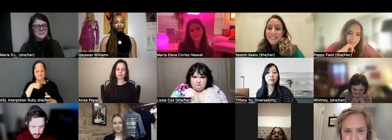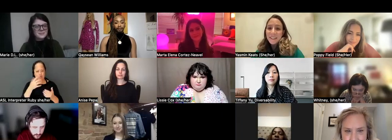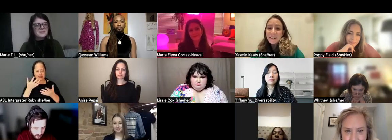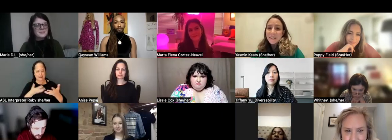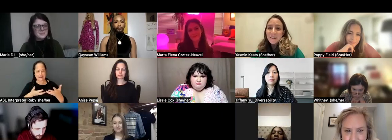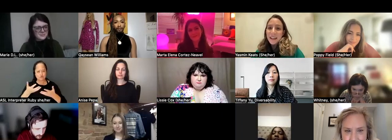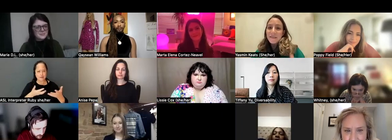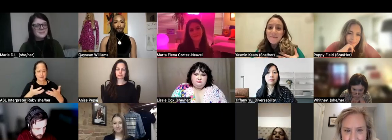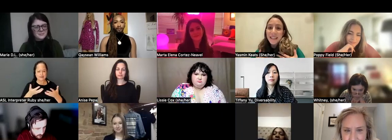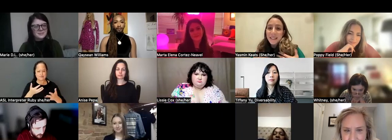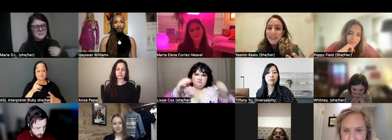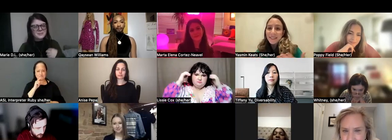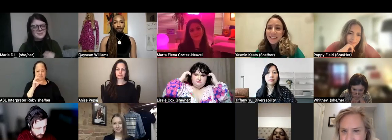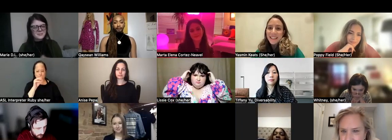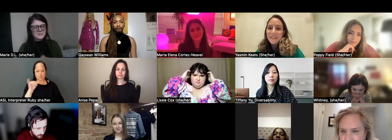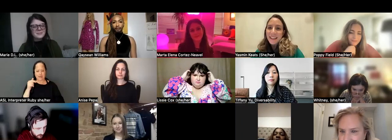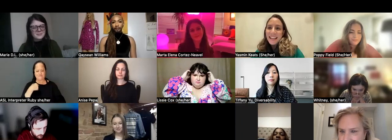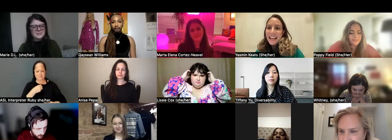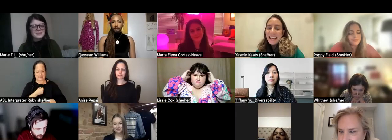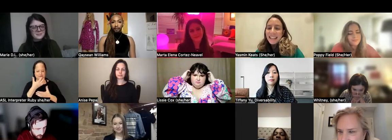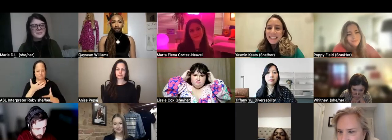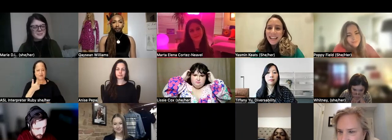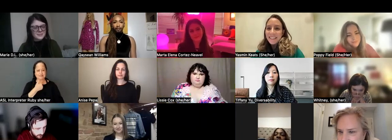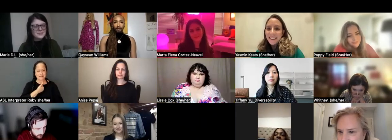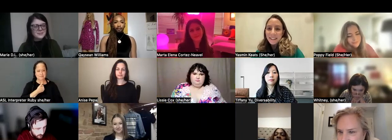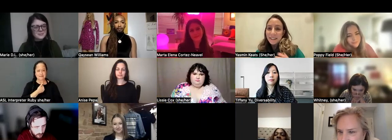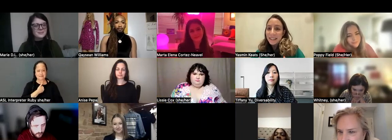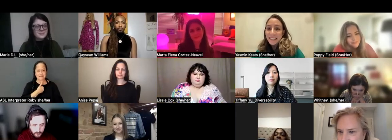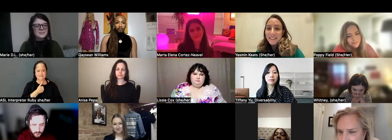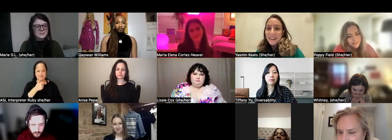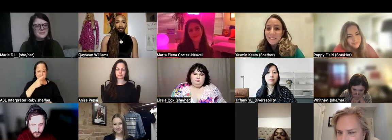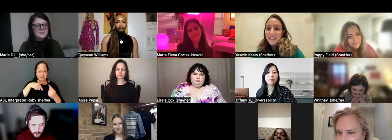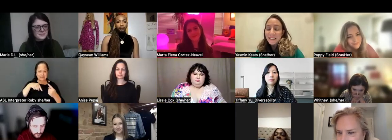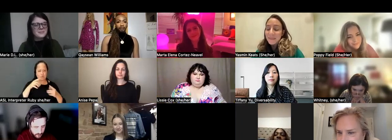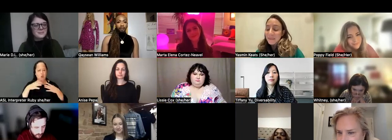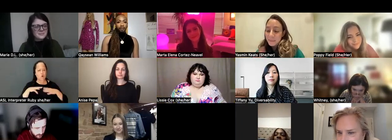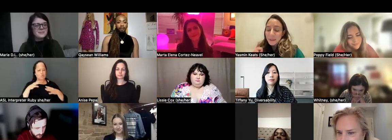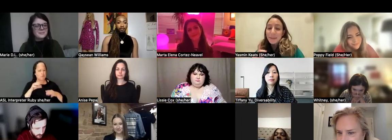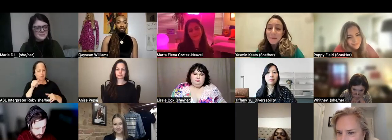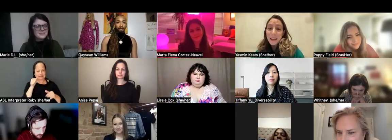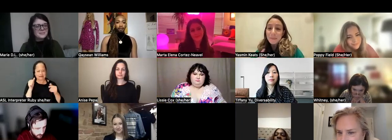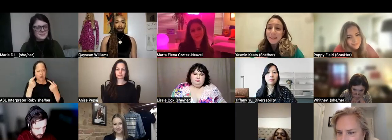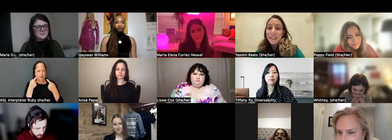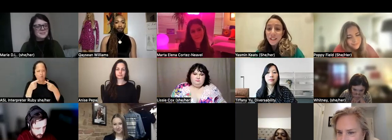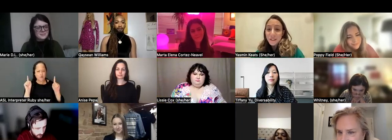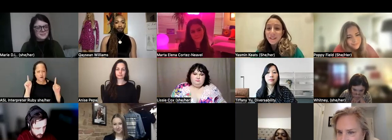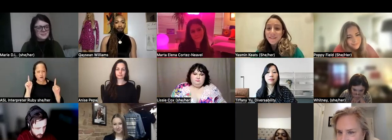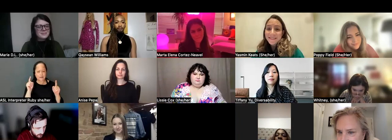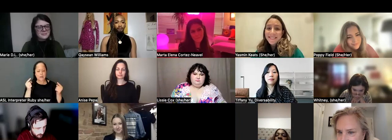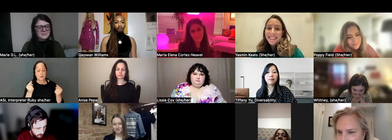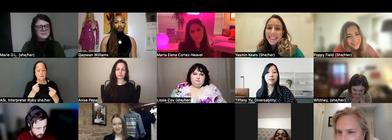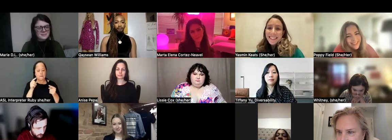And so it was a way of me expressing myself and getting around clothing that didn't quite work. My main pain point is